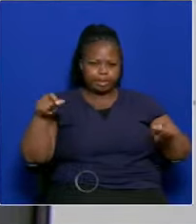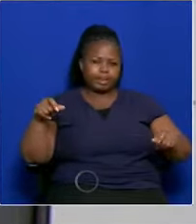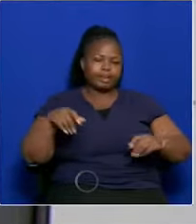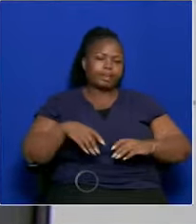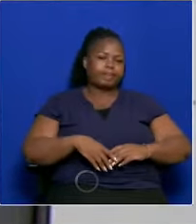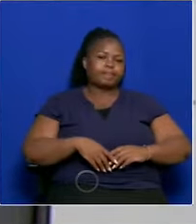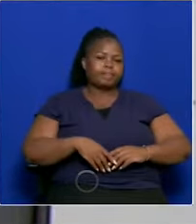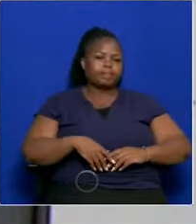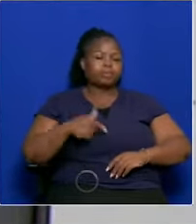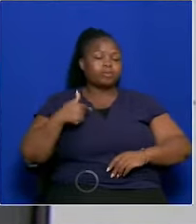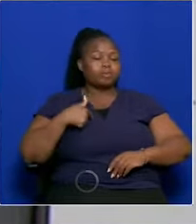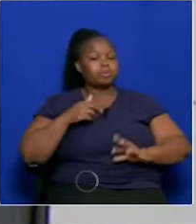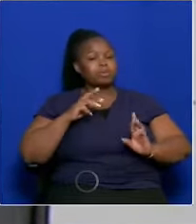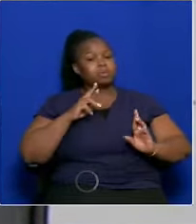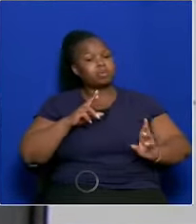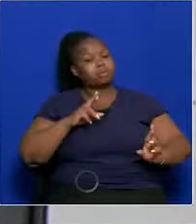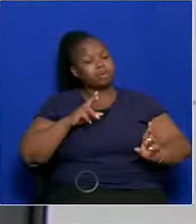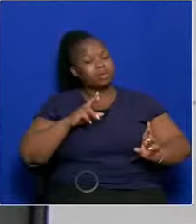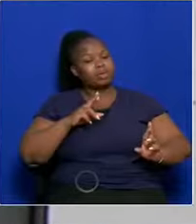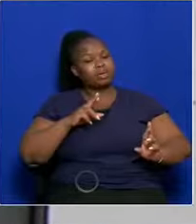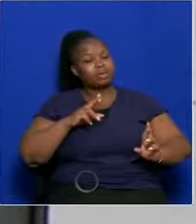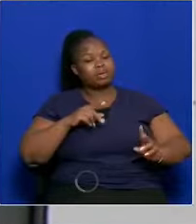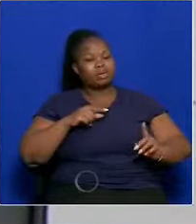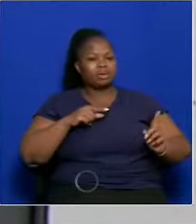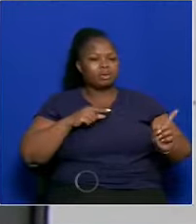hoping it won't go deeper than that